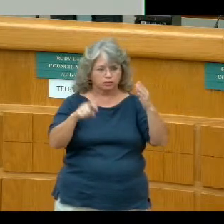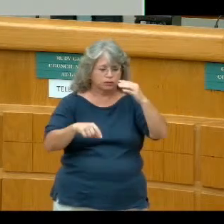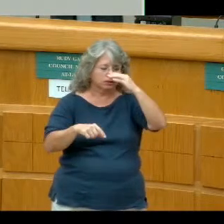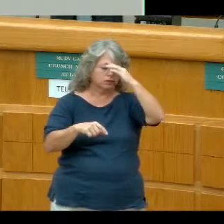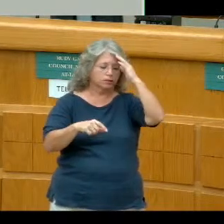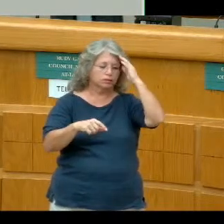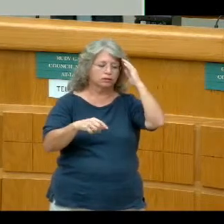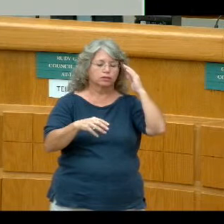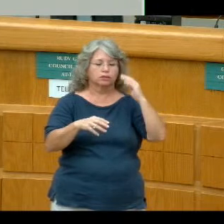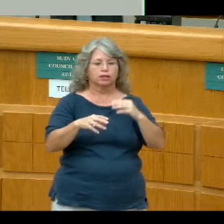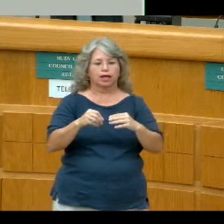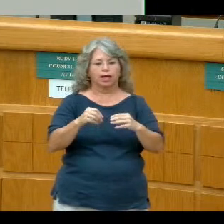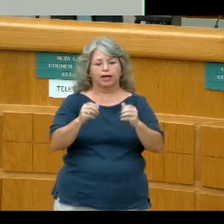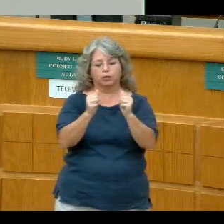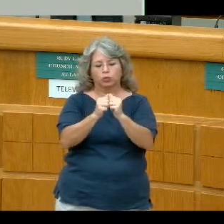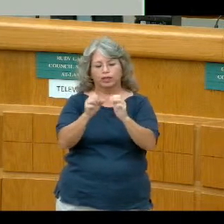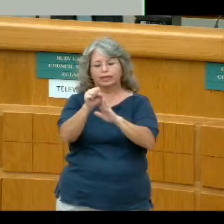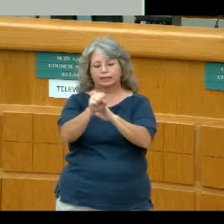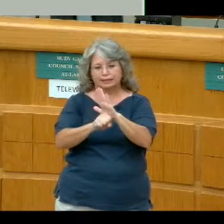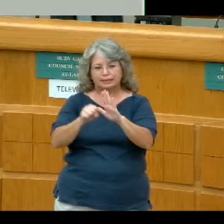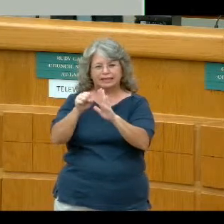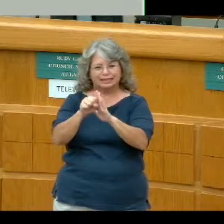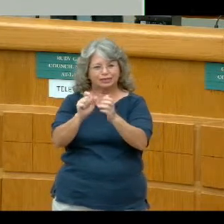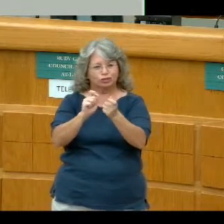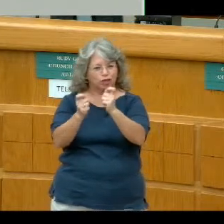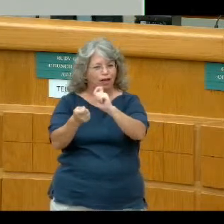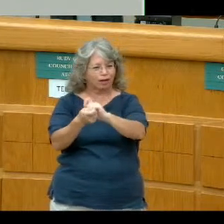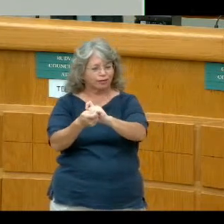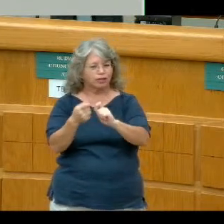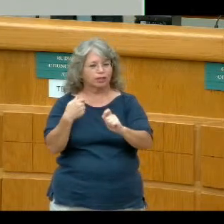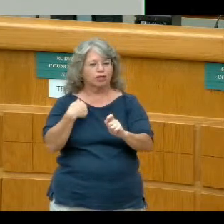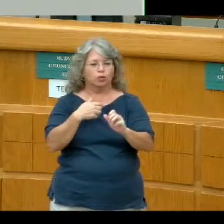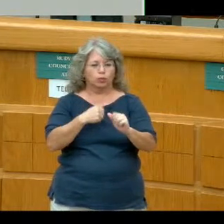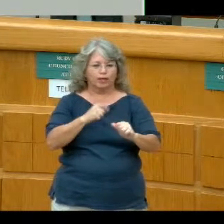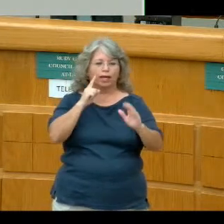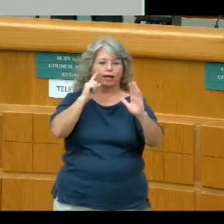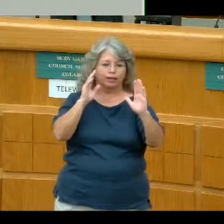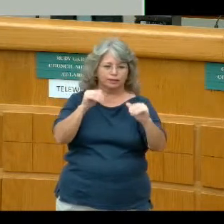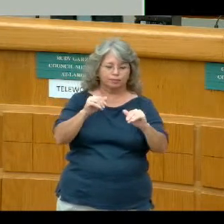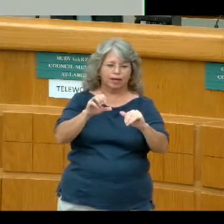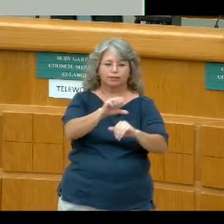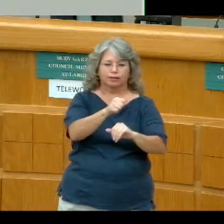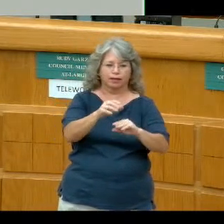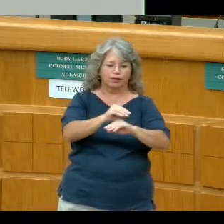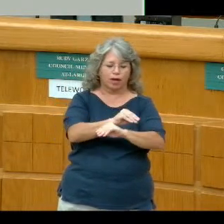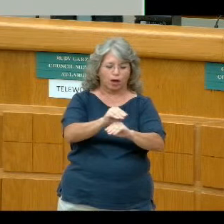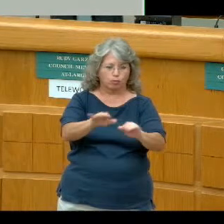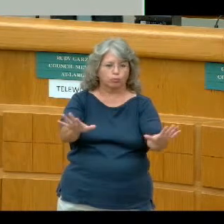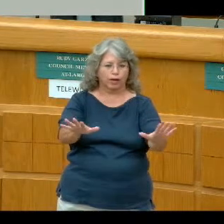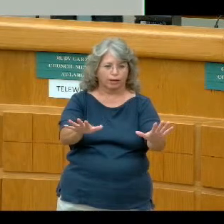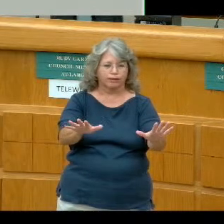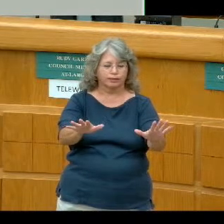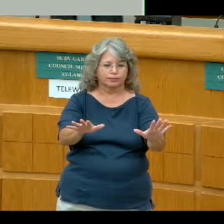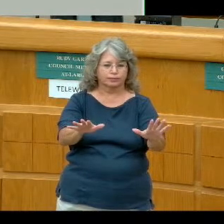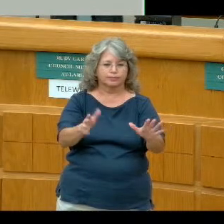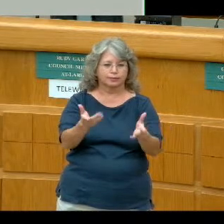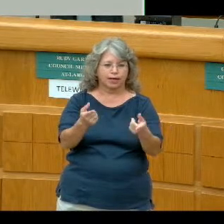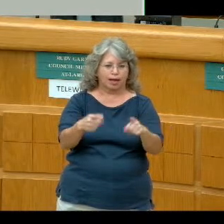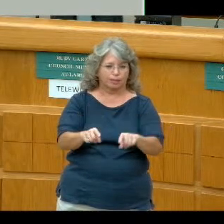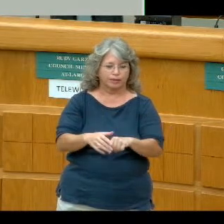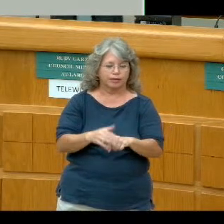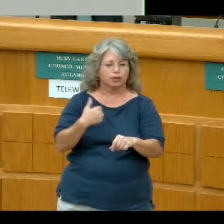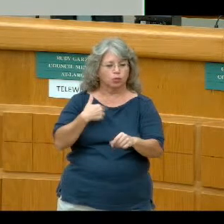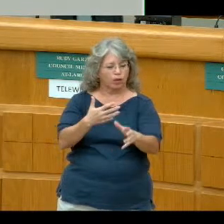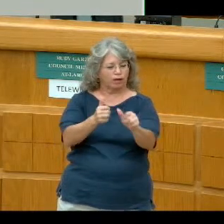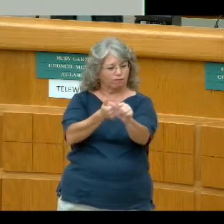these things, it results in a substantial increase in the transmission rate, we can expect another outbreak to occur. And that's